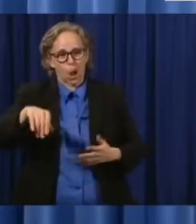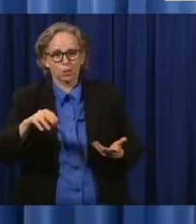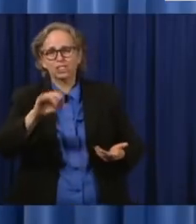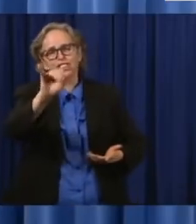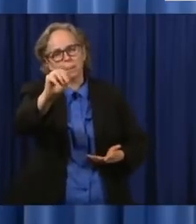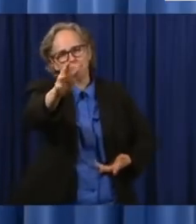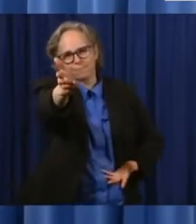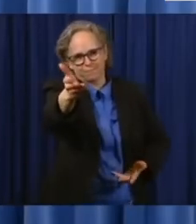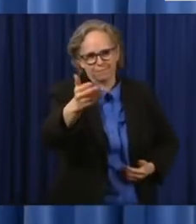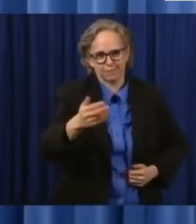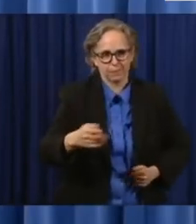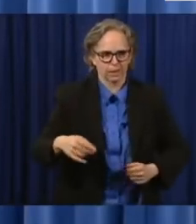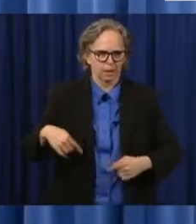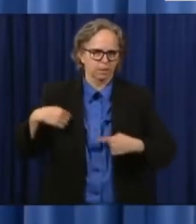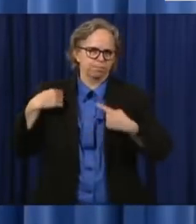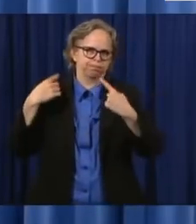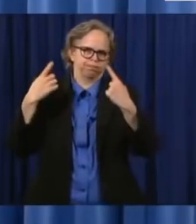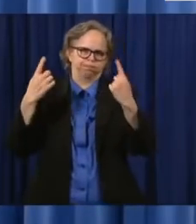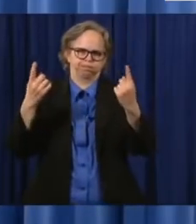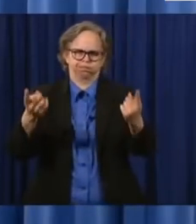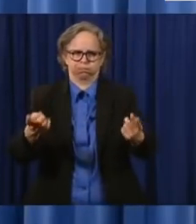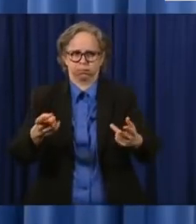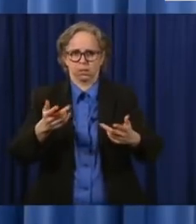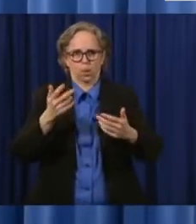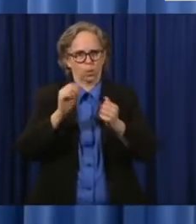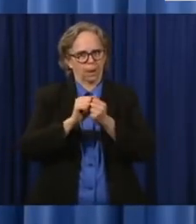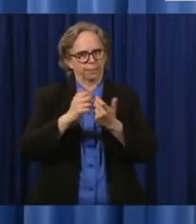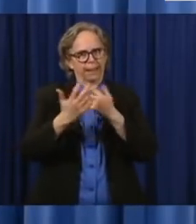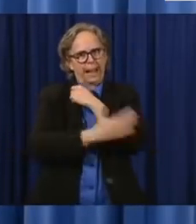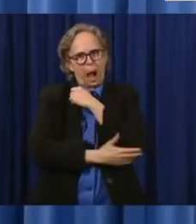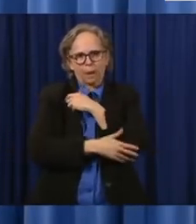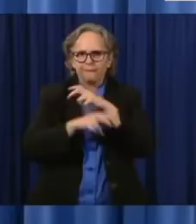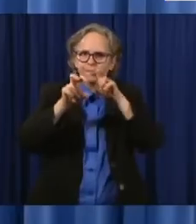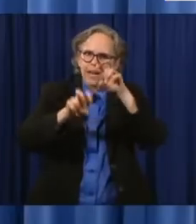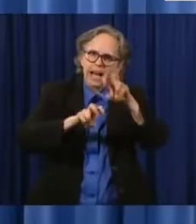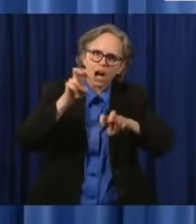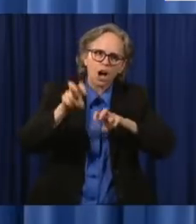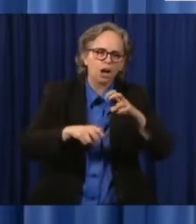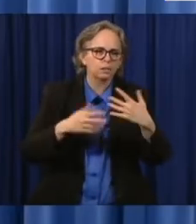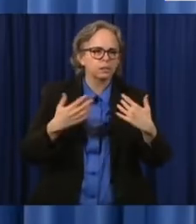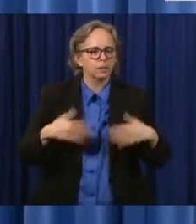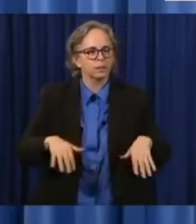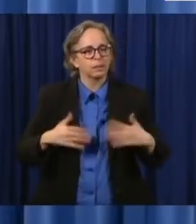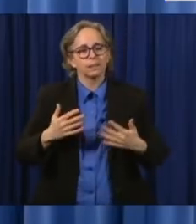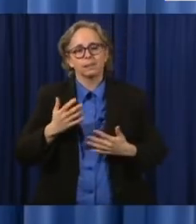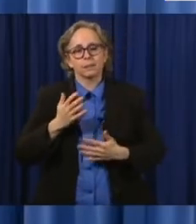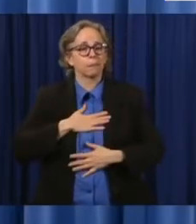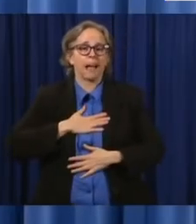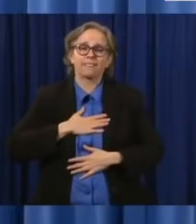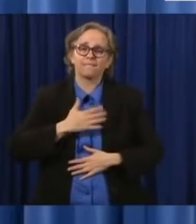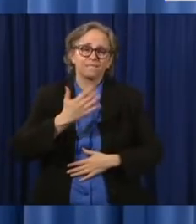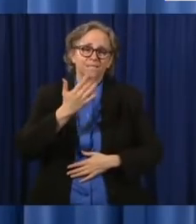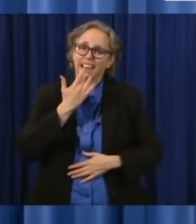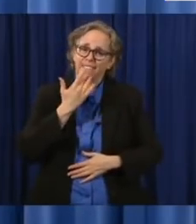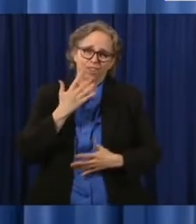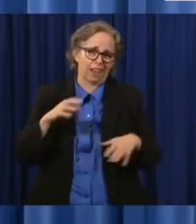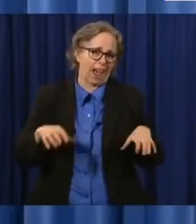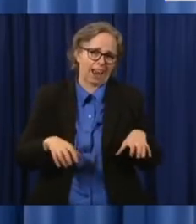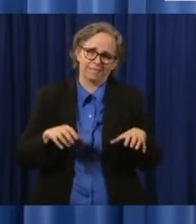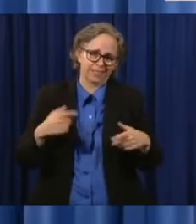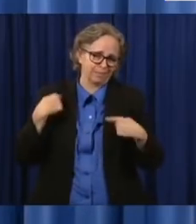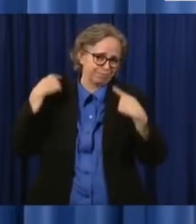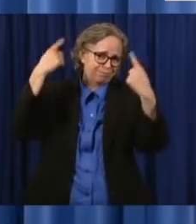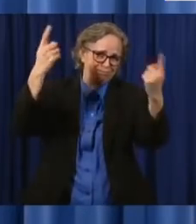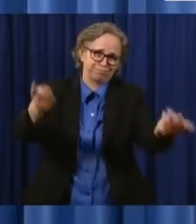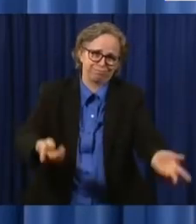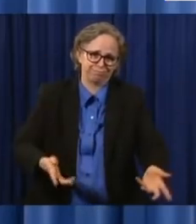talked a lot about the fairs, county fairs. No one loves a fair more than I do. And, the importance